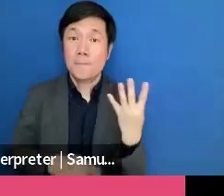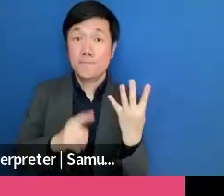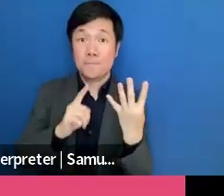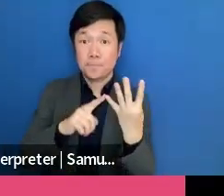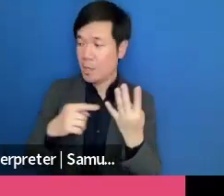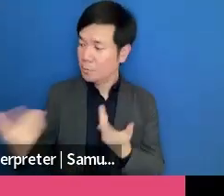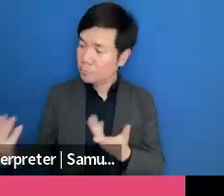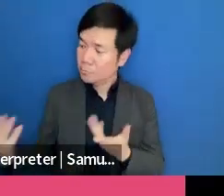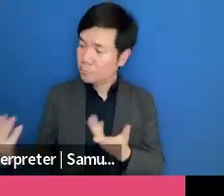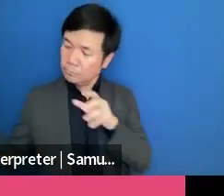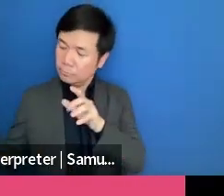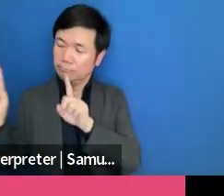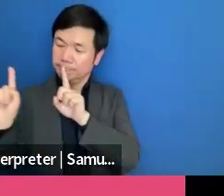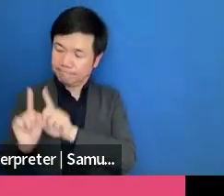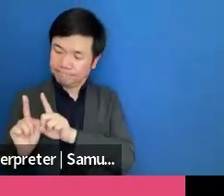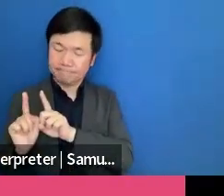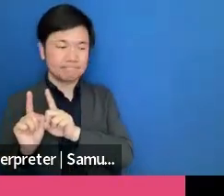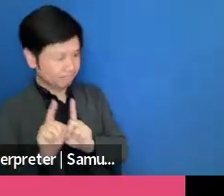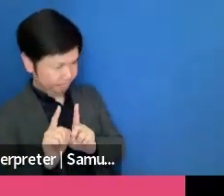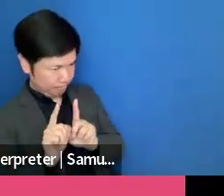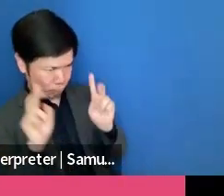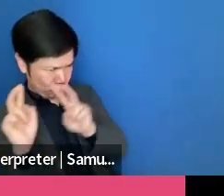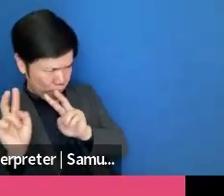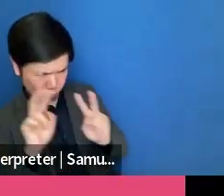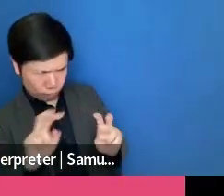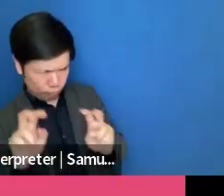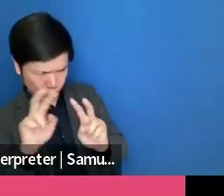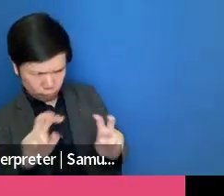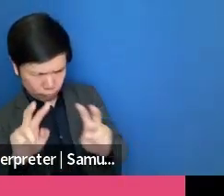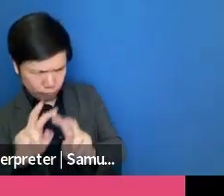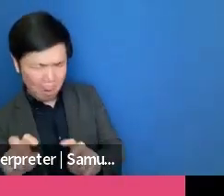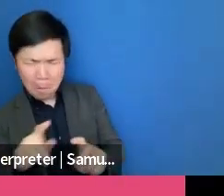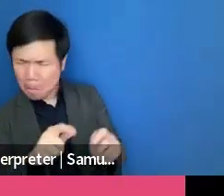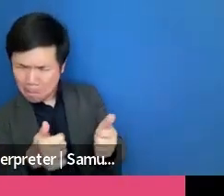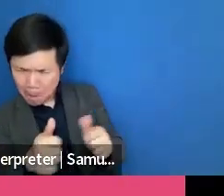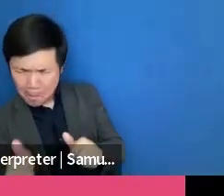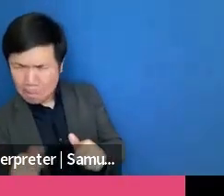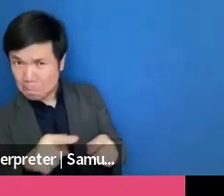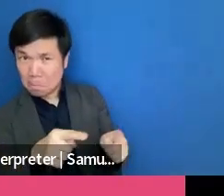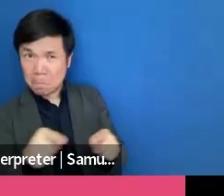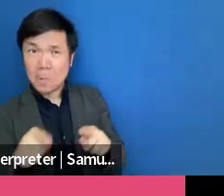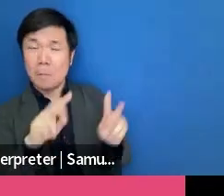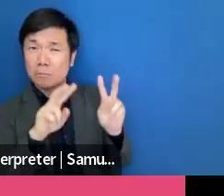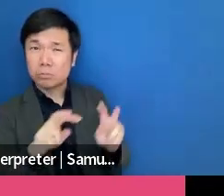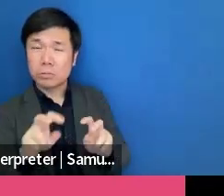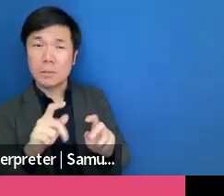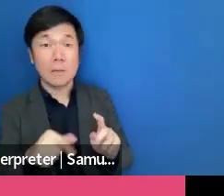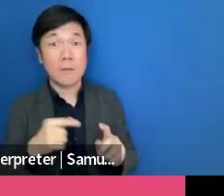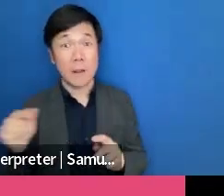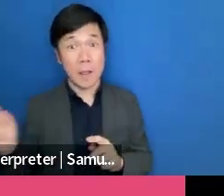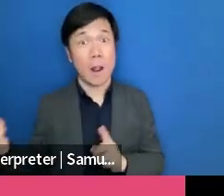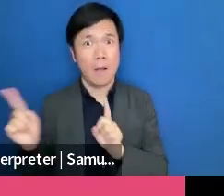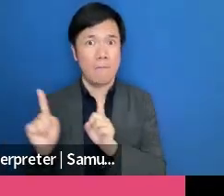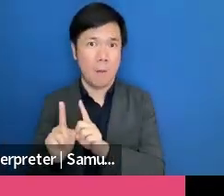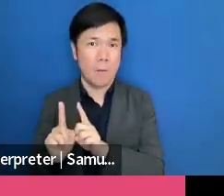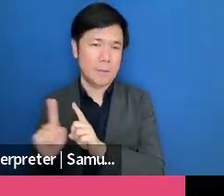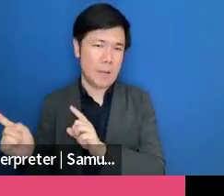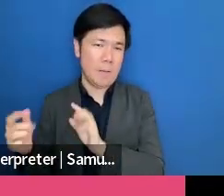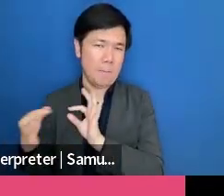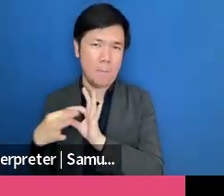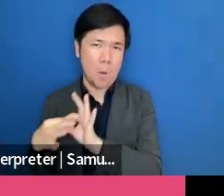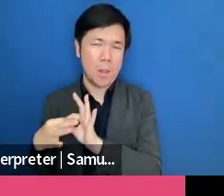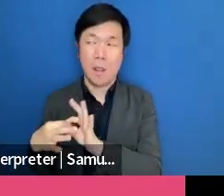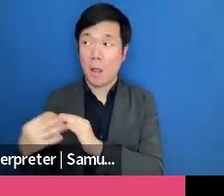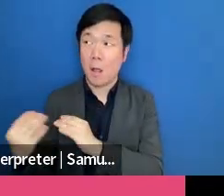together. Joint analysis supports shared learning and collective sense-making. This is where participation becomes influence, as